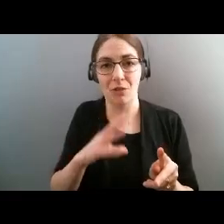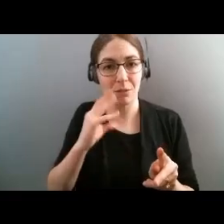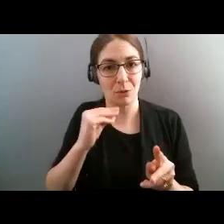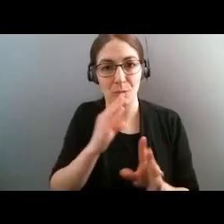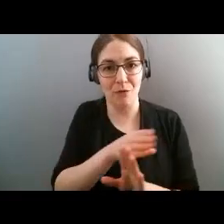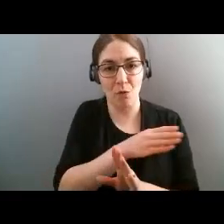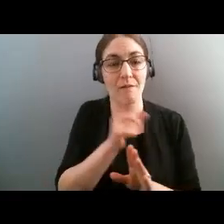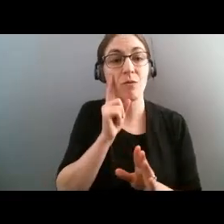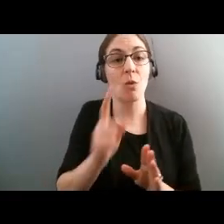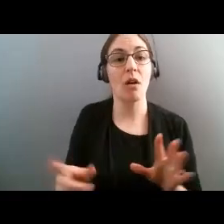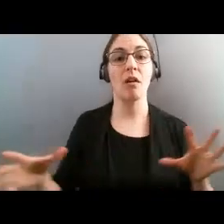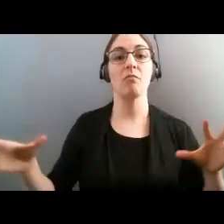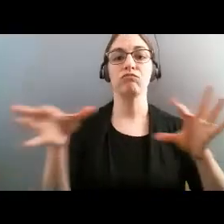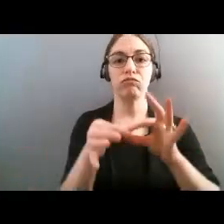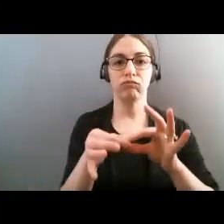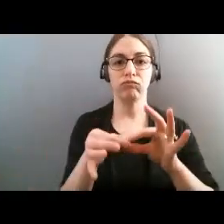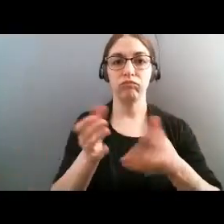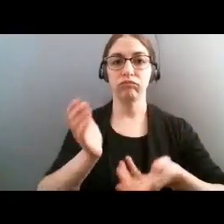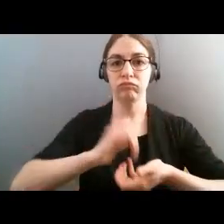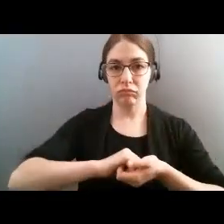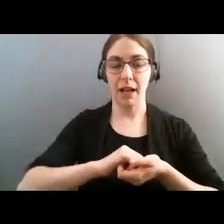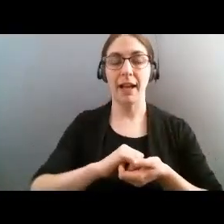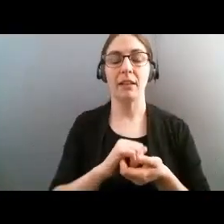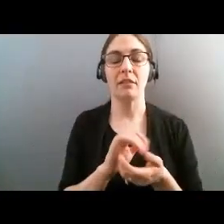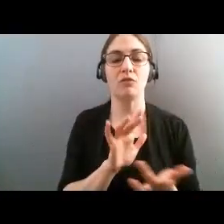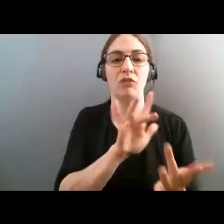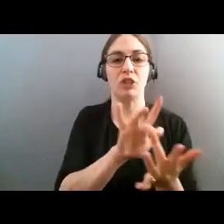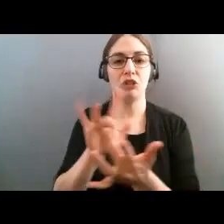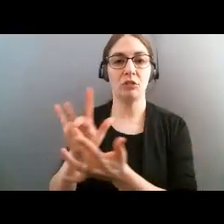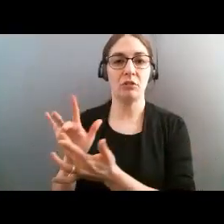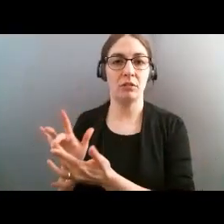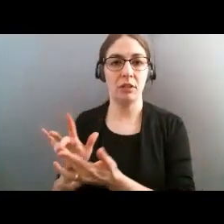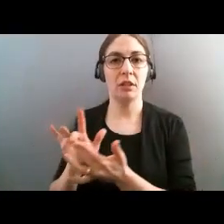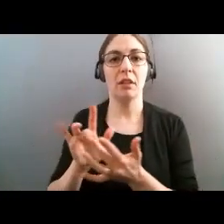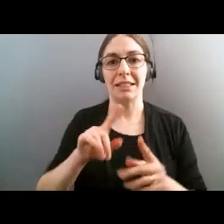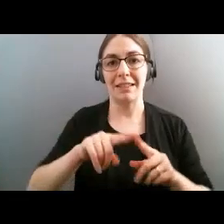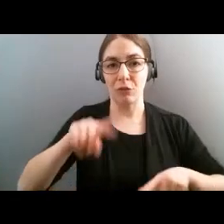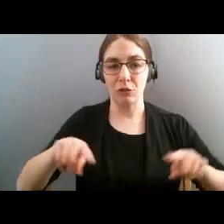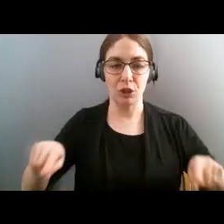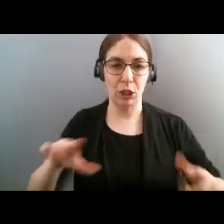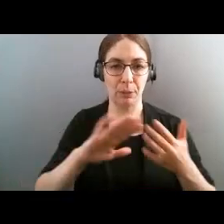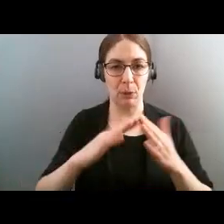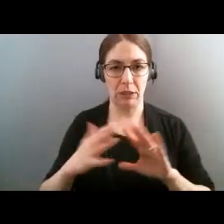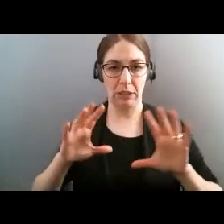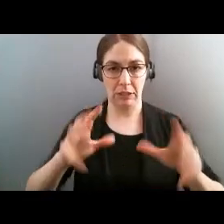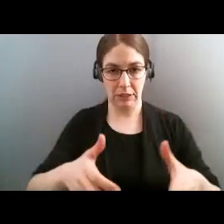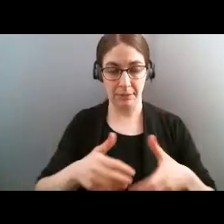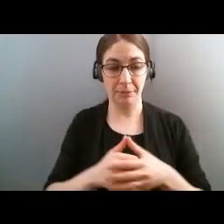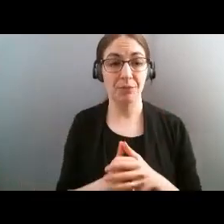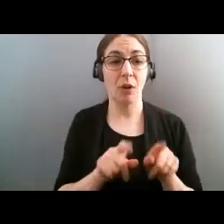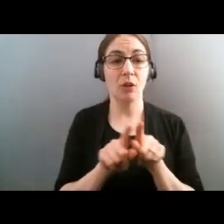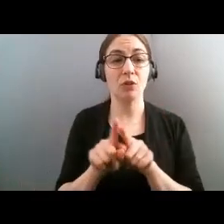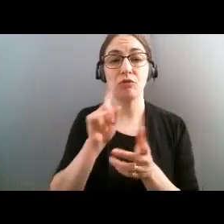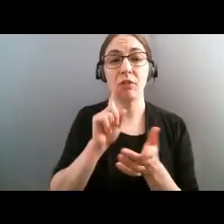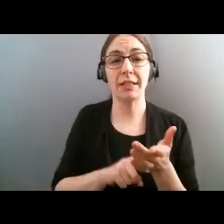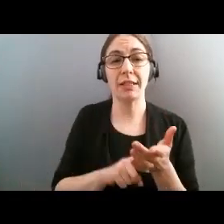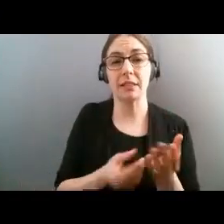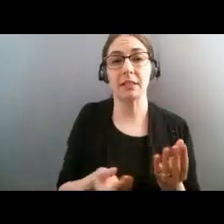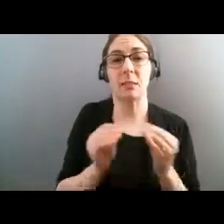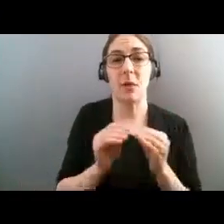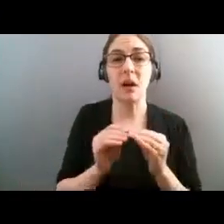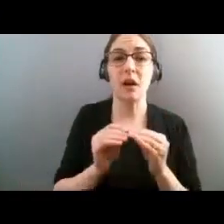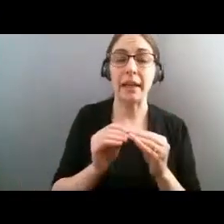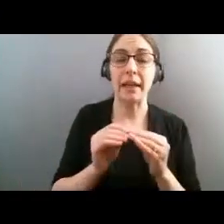diverse communities effectively. Furthermore, the growing recognition of inclusion and equal access as